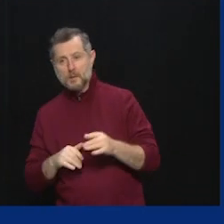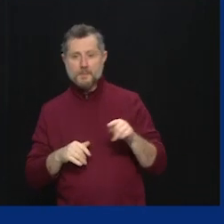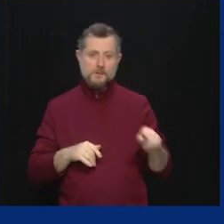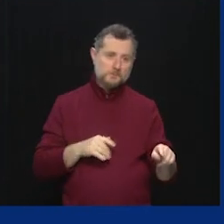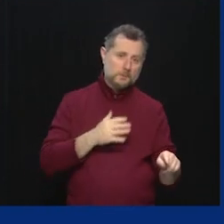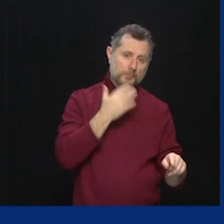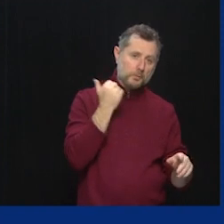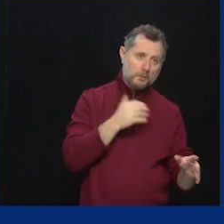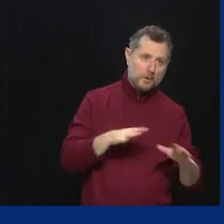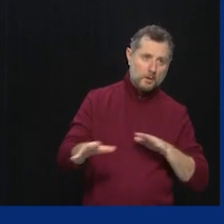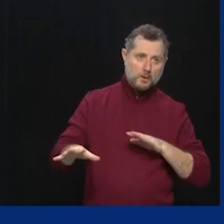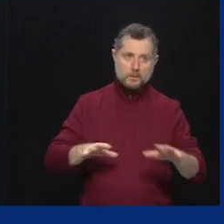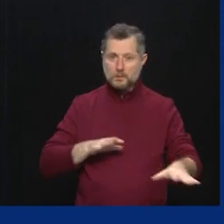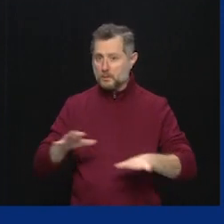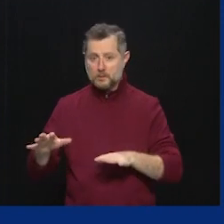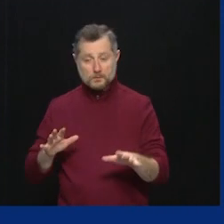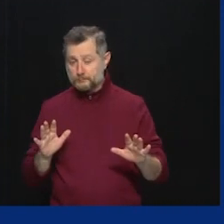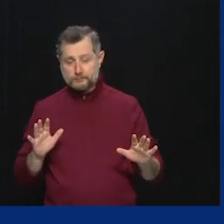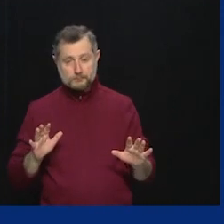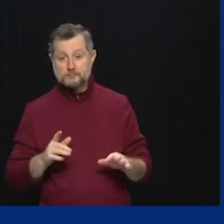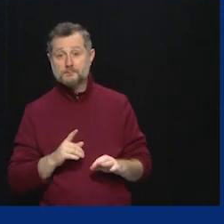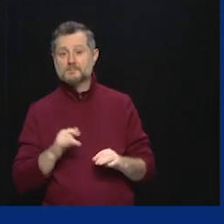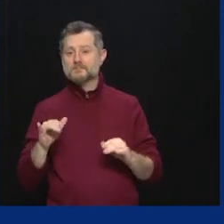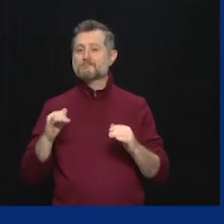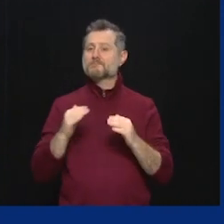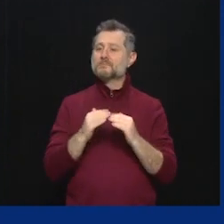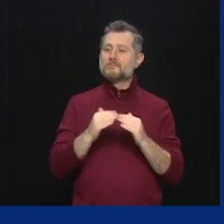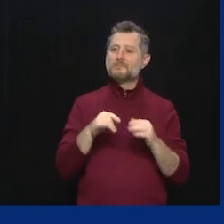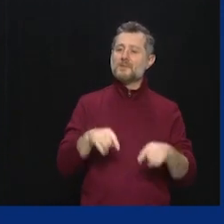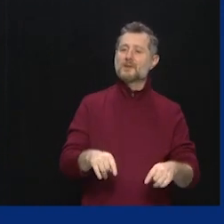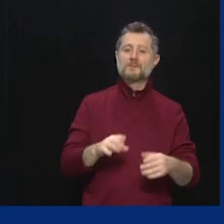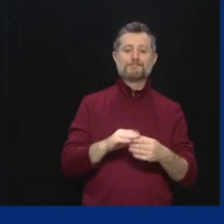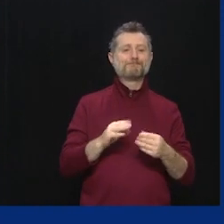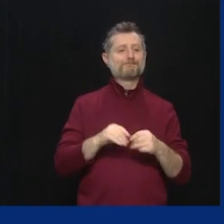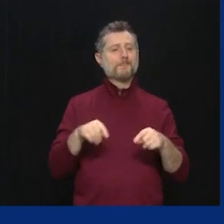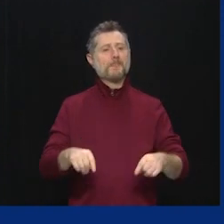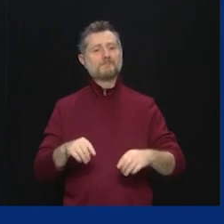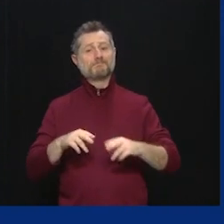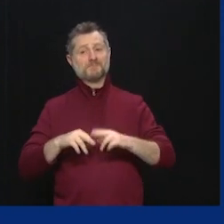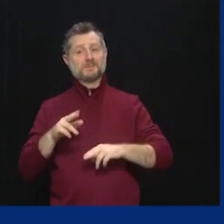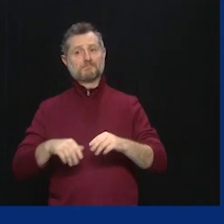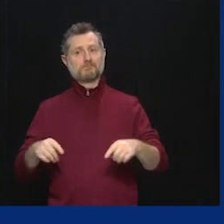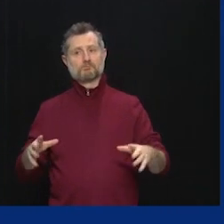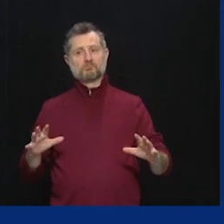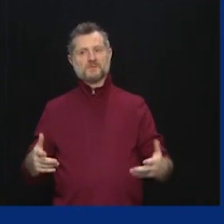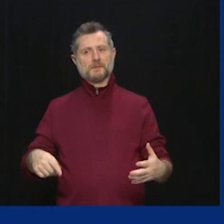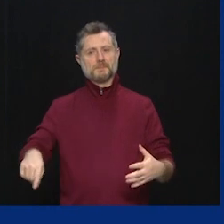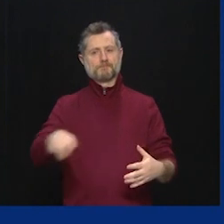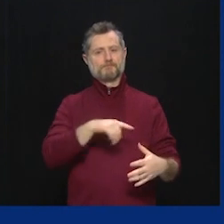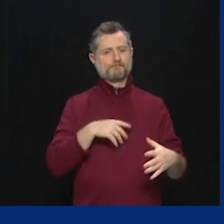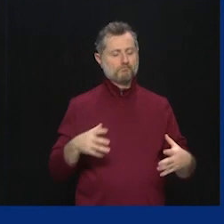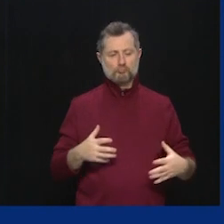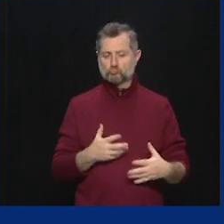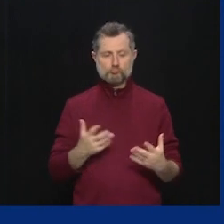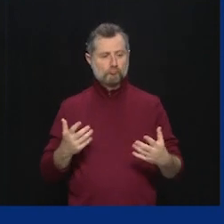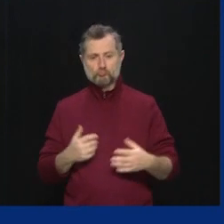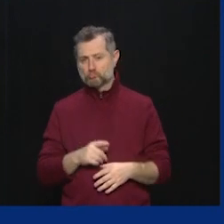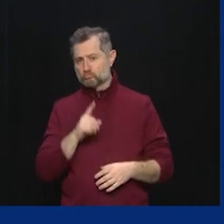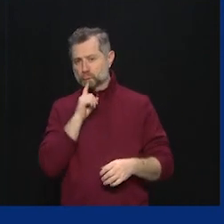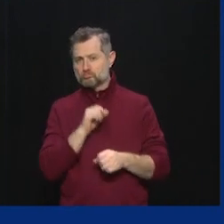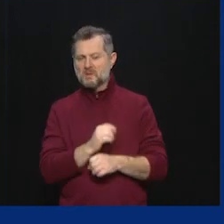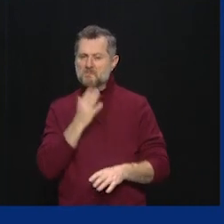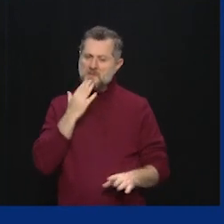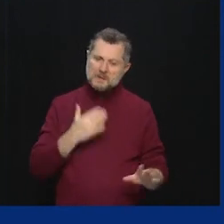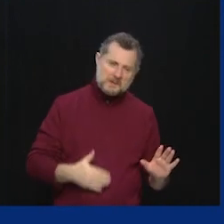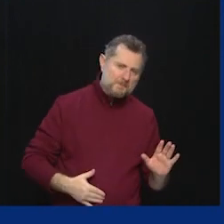think it's fair to say that this franchise has never been in better shape. The future has